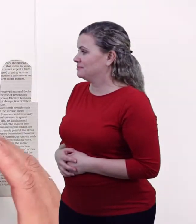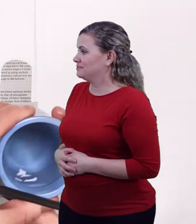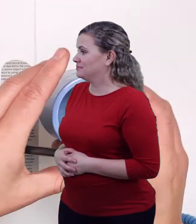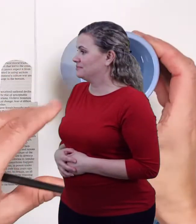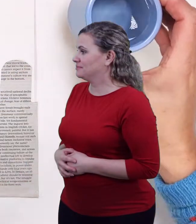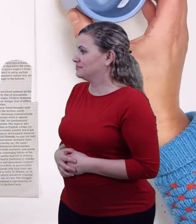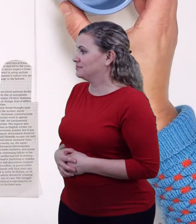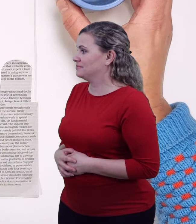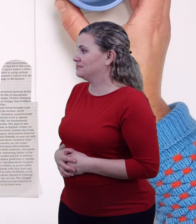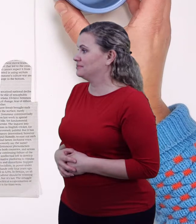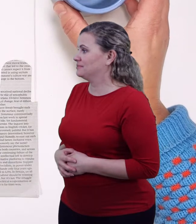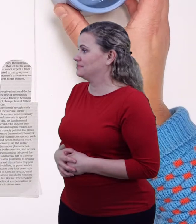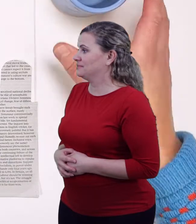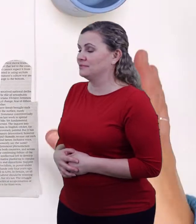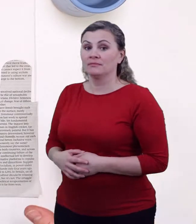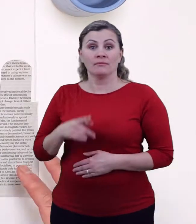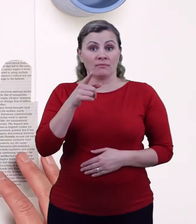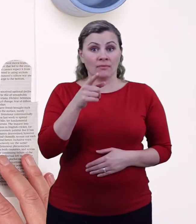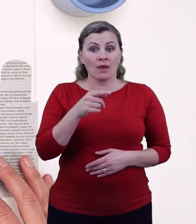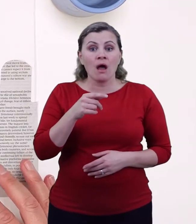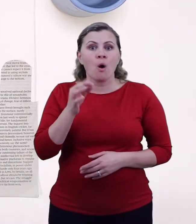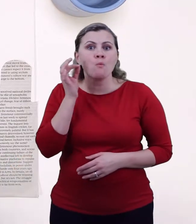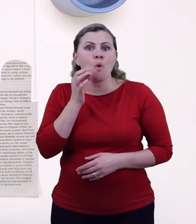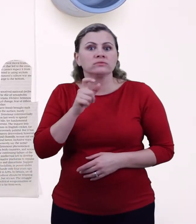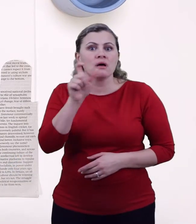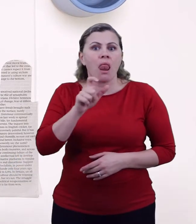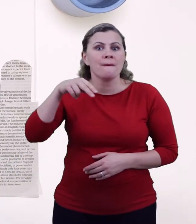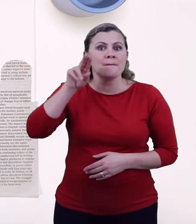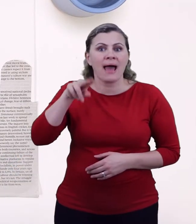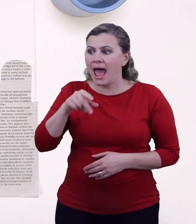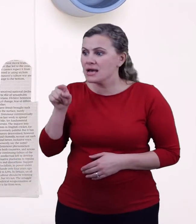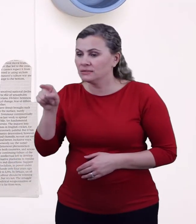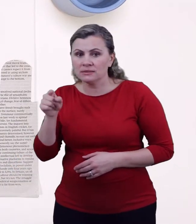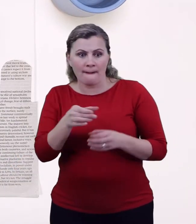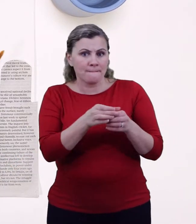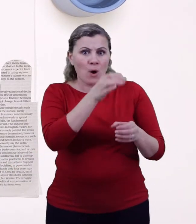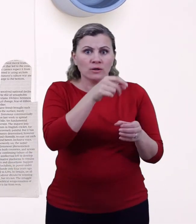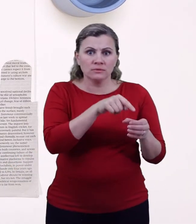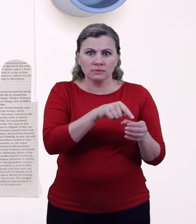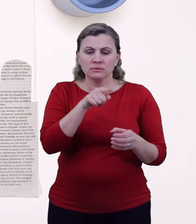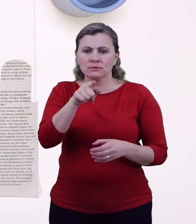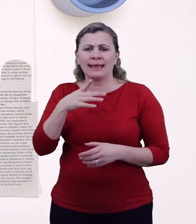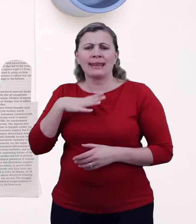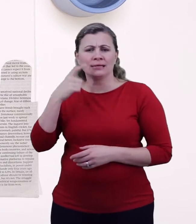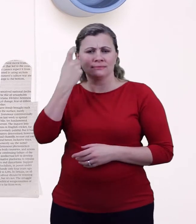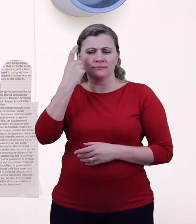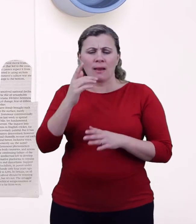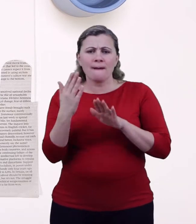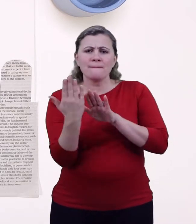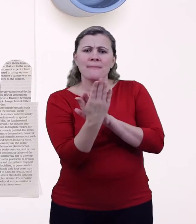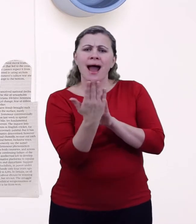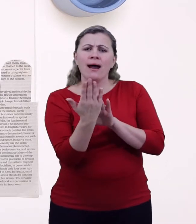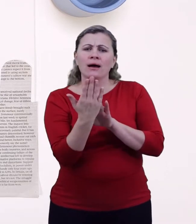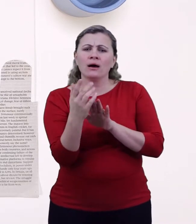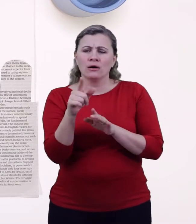We need to mix our watercolour paints in a palette. You could do this in the lid of your paints or on a clean plate. You'll need a